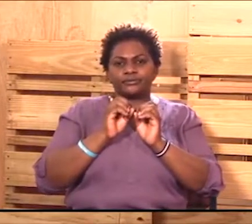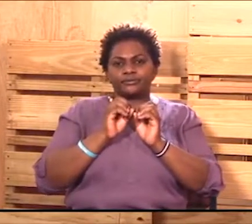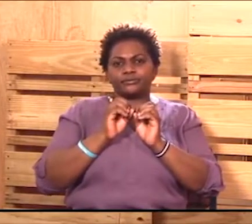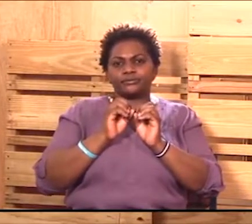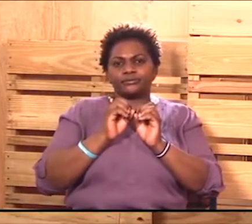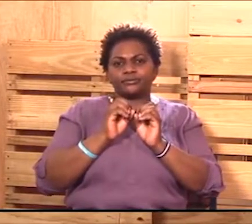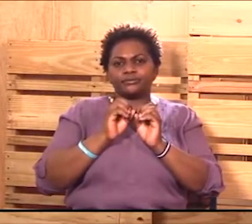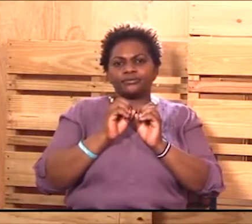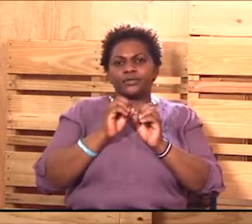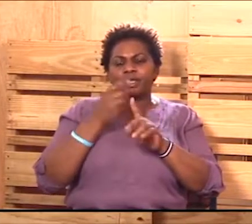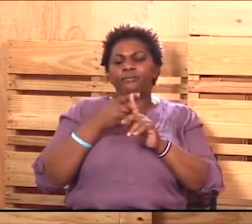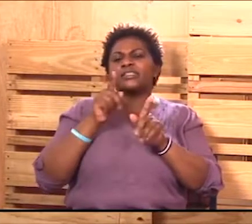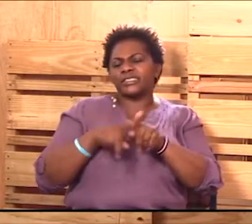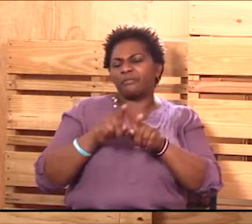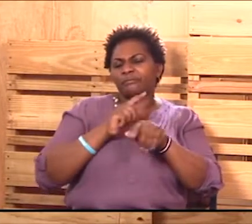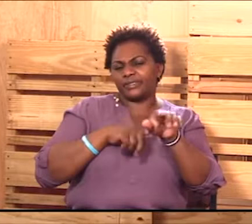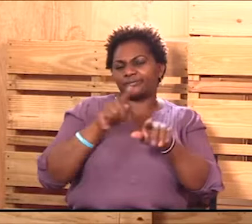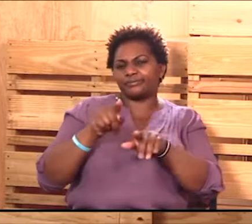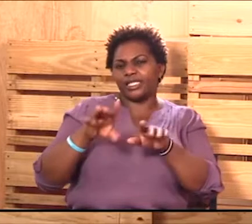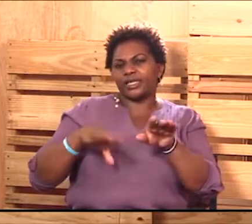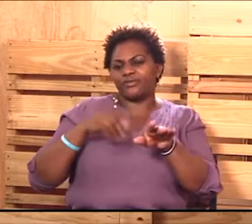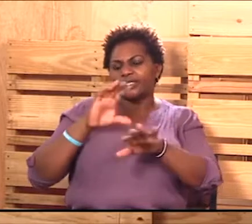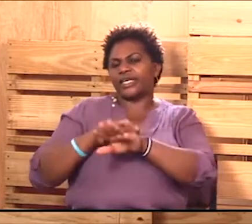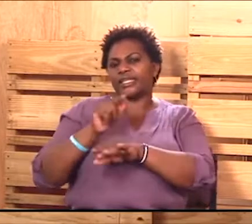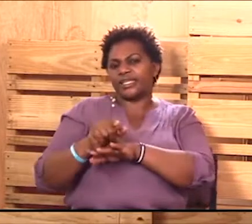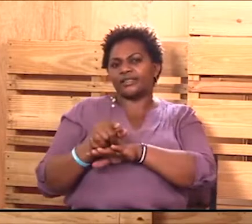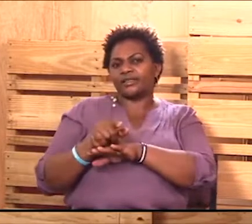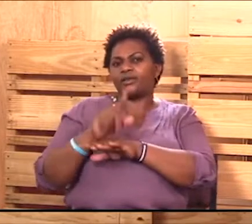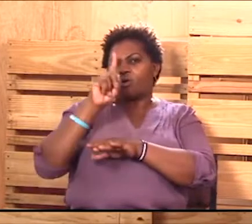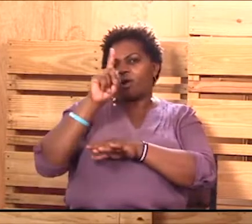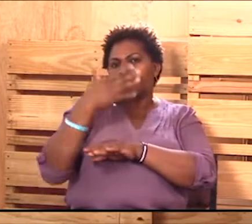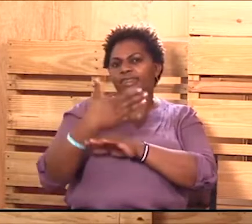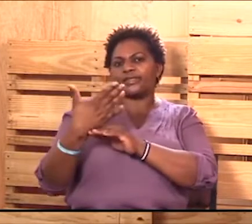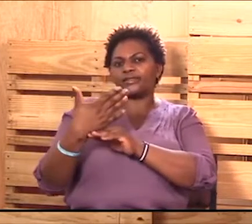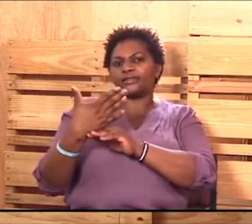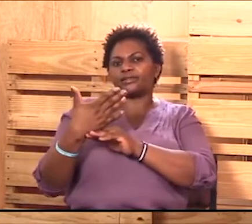there. But even as they get to this place, one thing